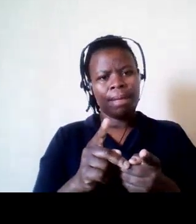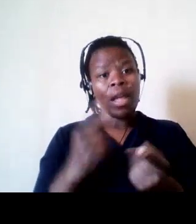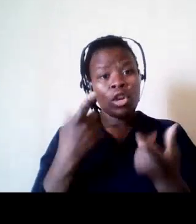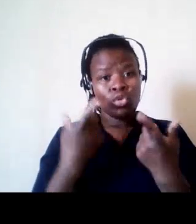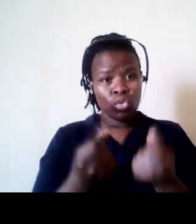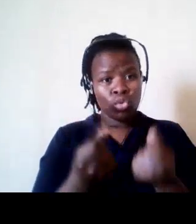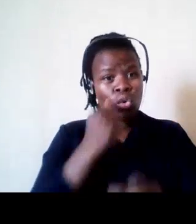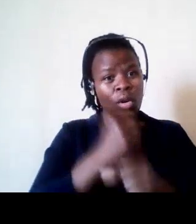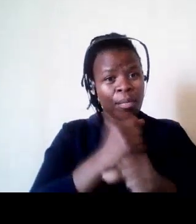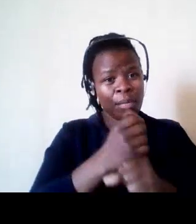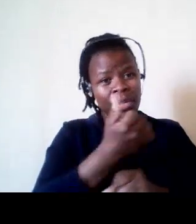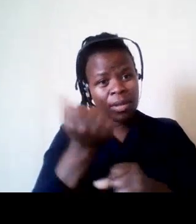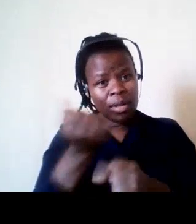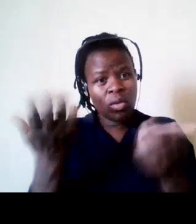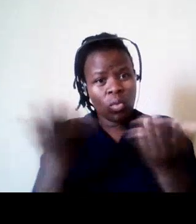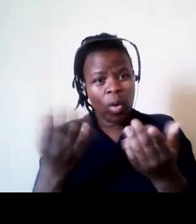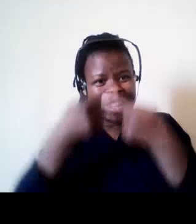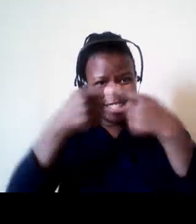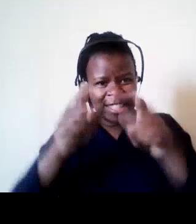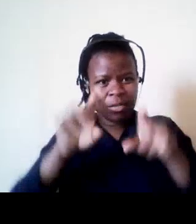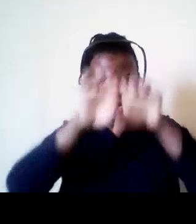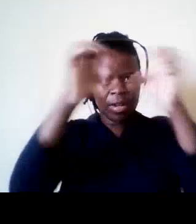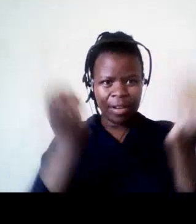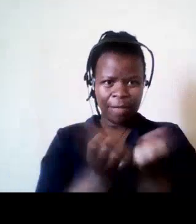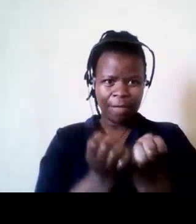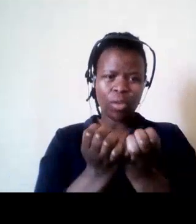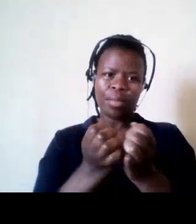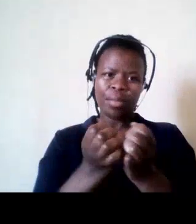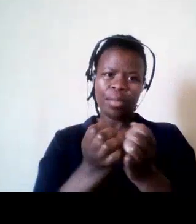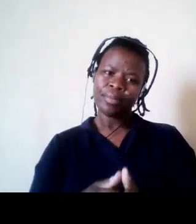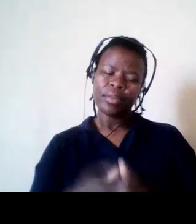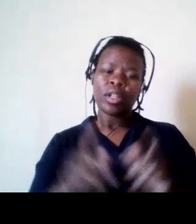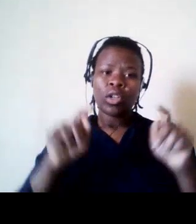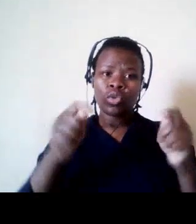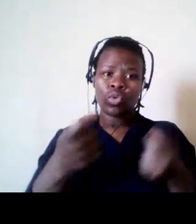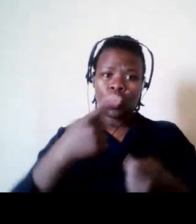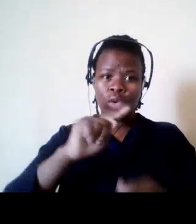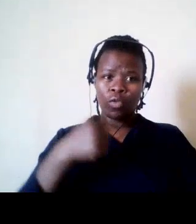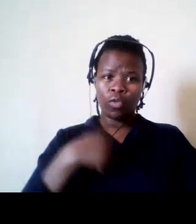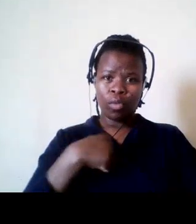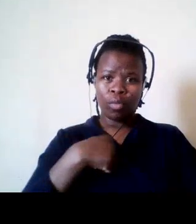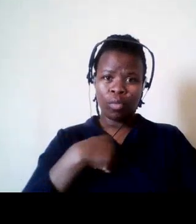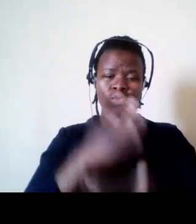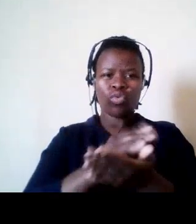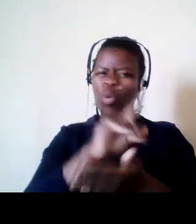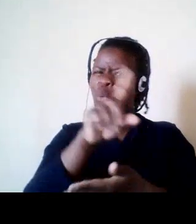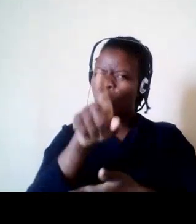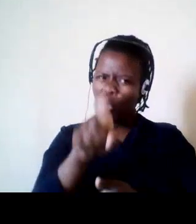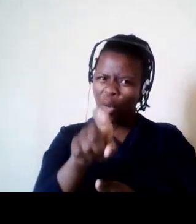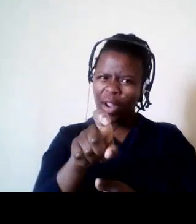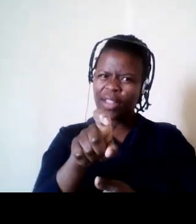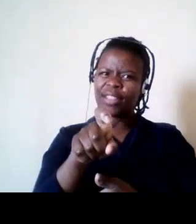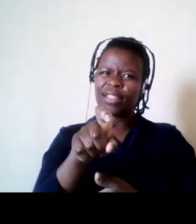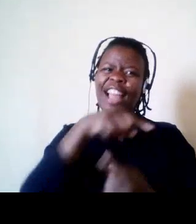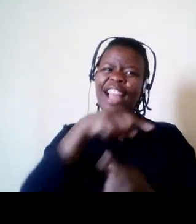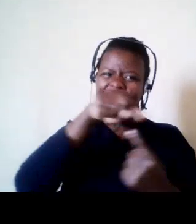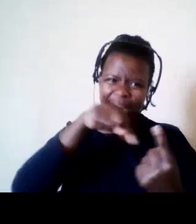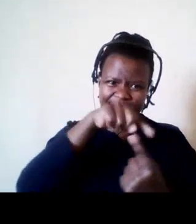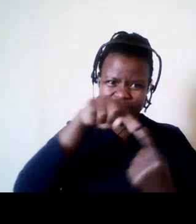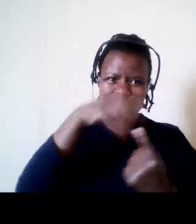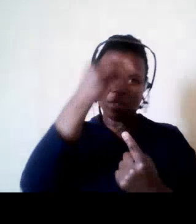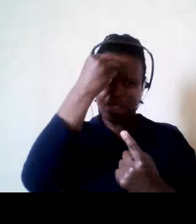different environment, right? So for me, that's the question around that particular issue that you're mentioning.